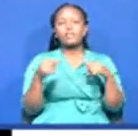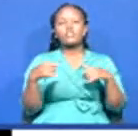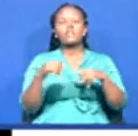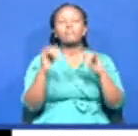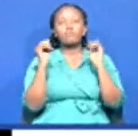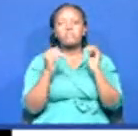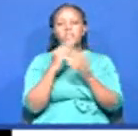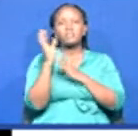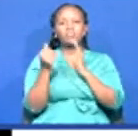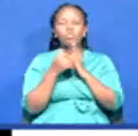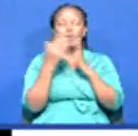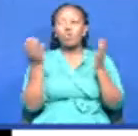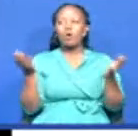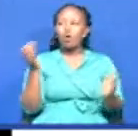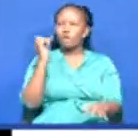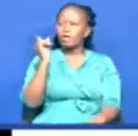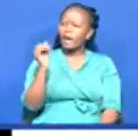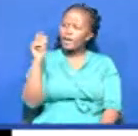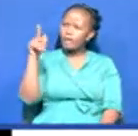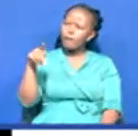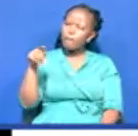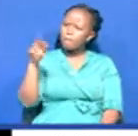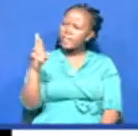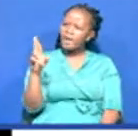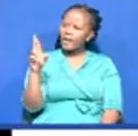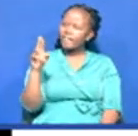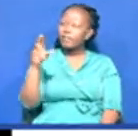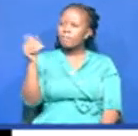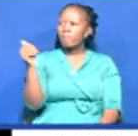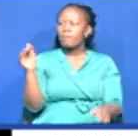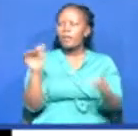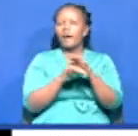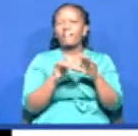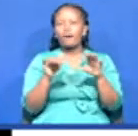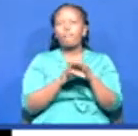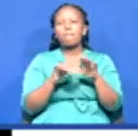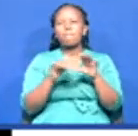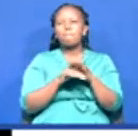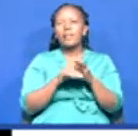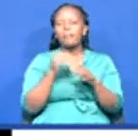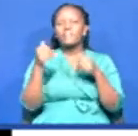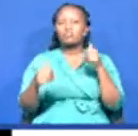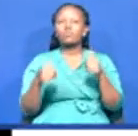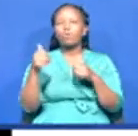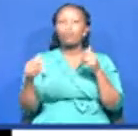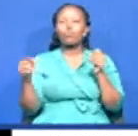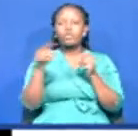IPR. Who are the other members are we joining?